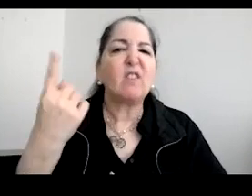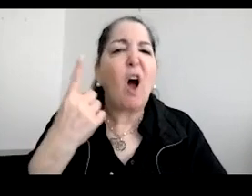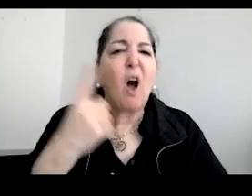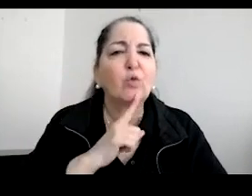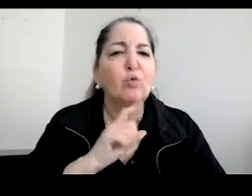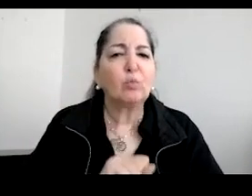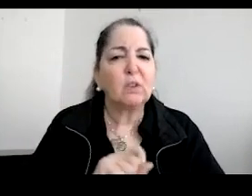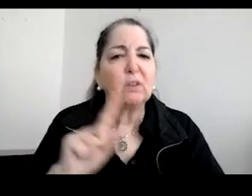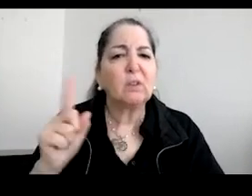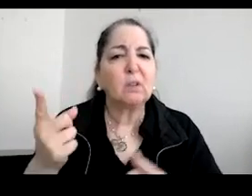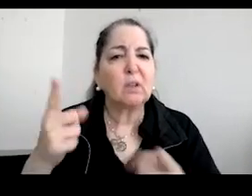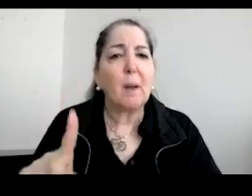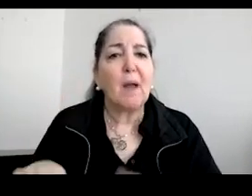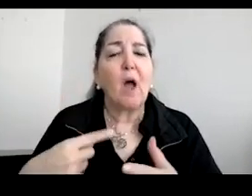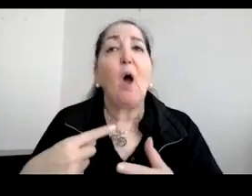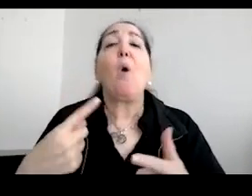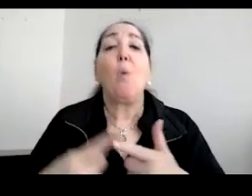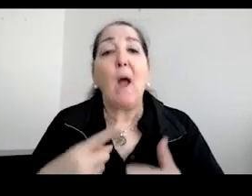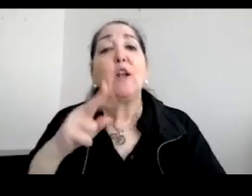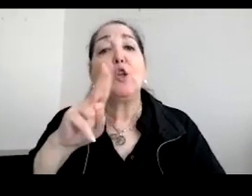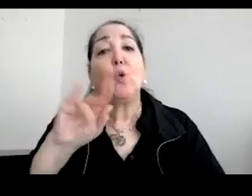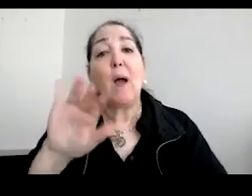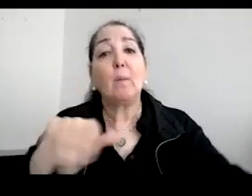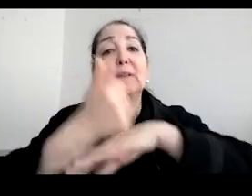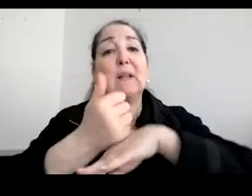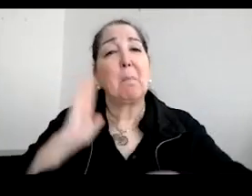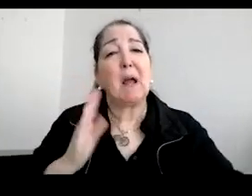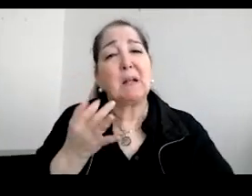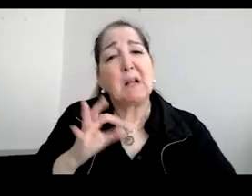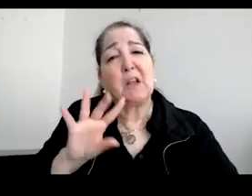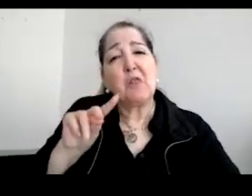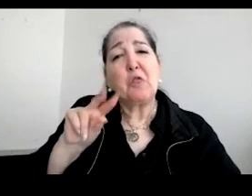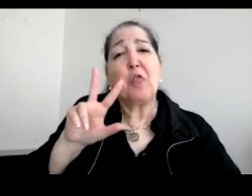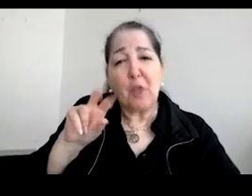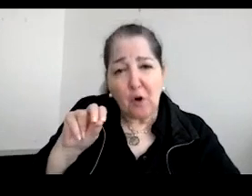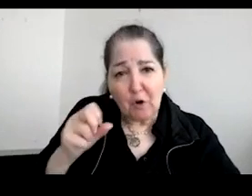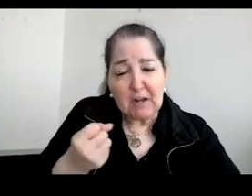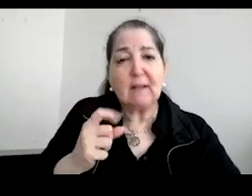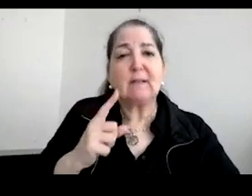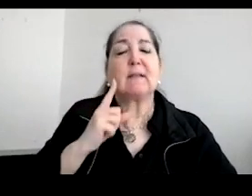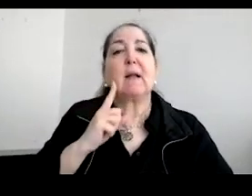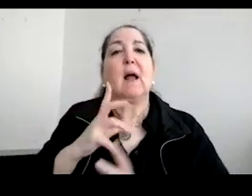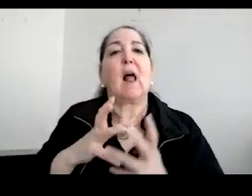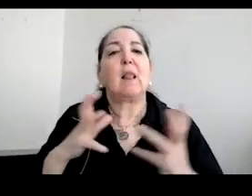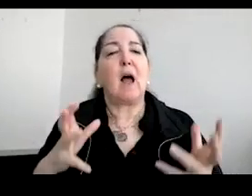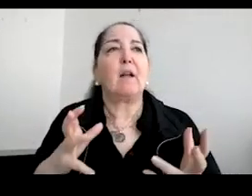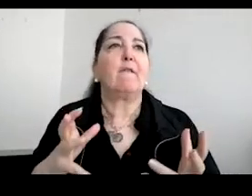in the 1930s, there was a lot of pushback by, farmers,